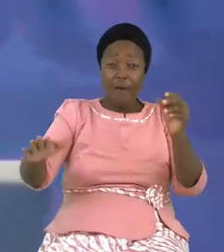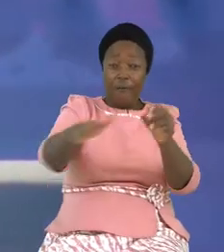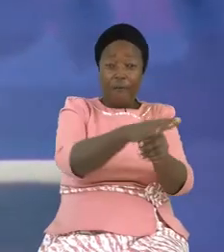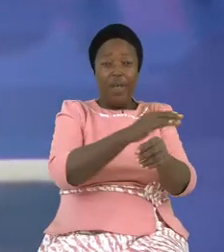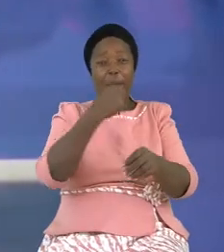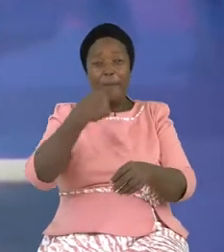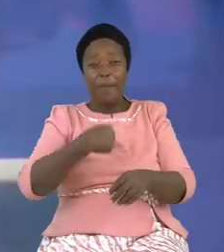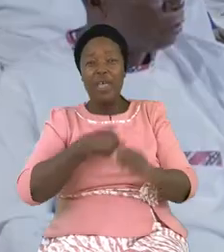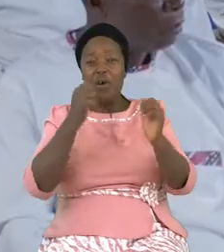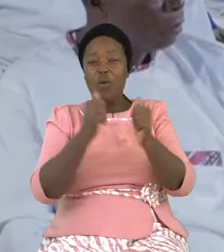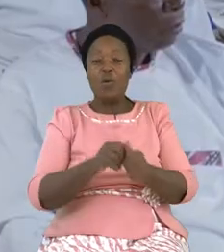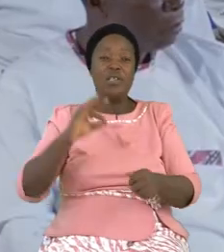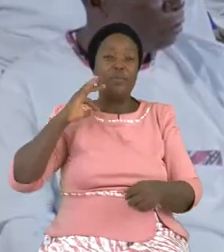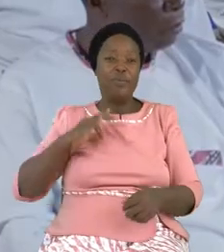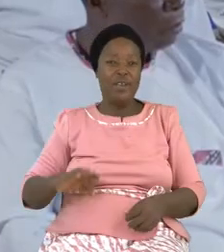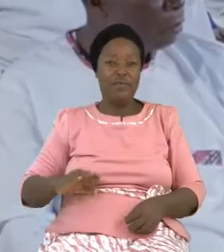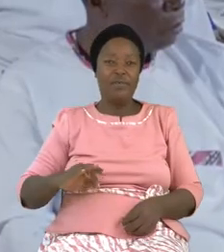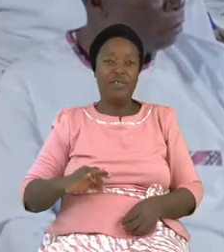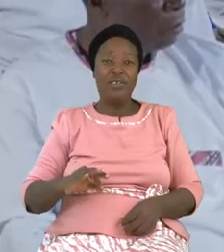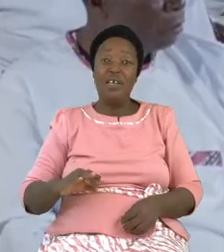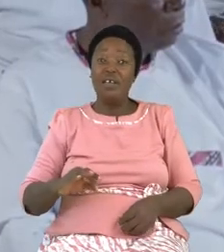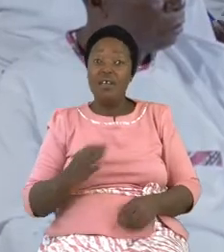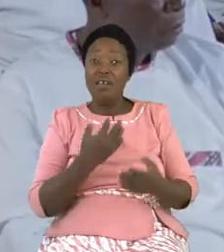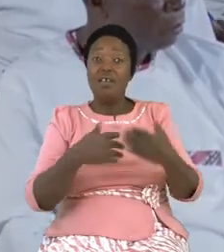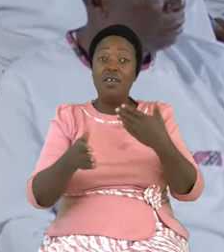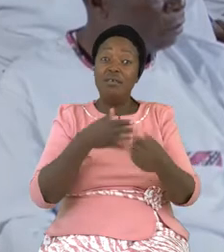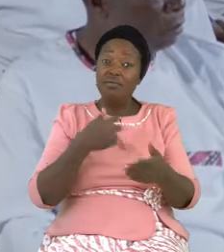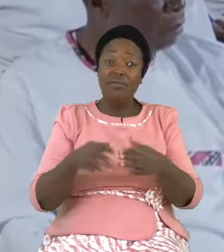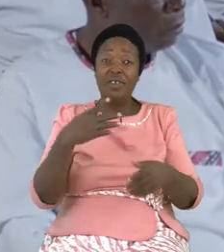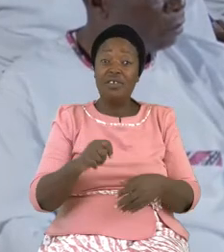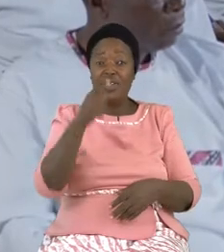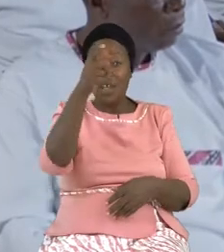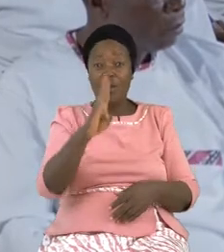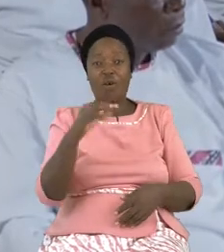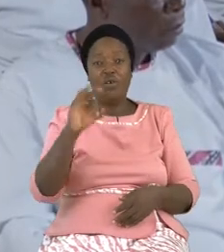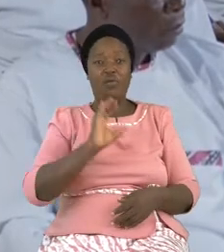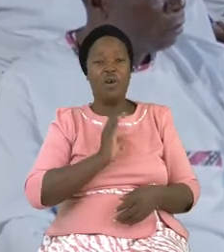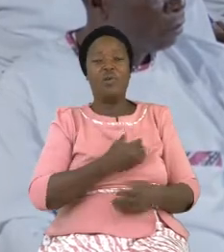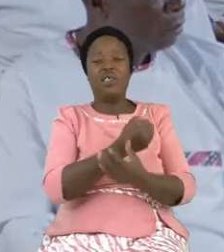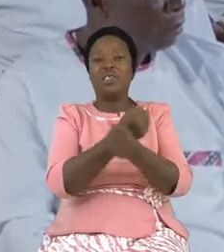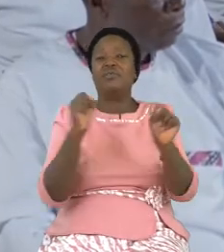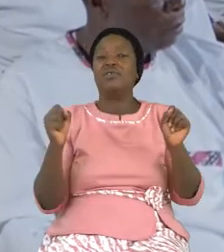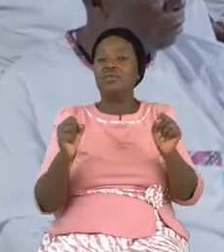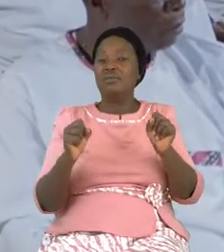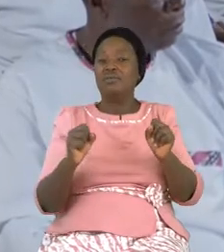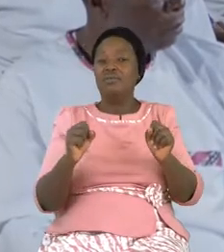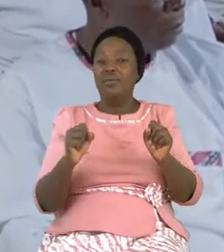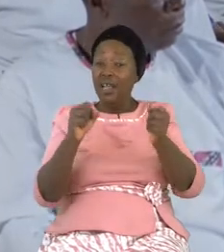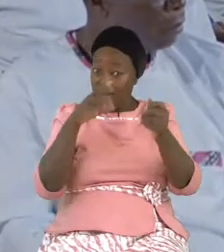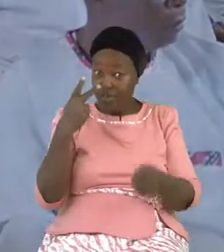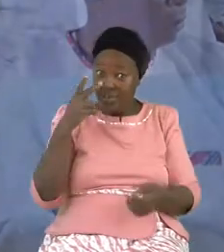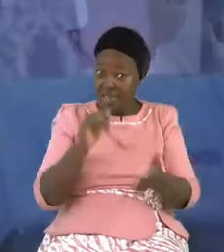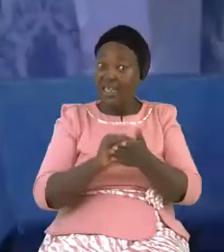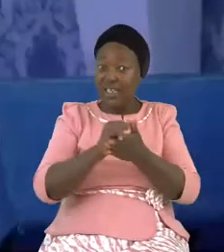with benefits, even the God of our salvation. You see that? That's exactly what I was telling